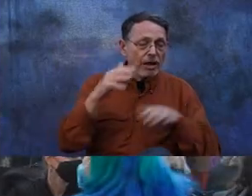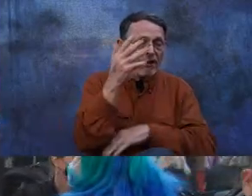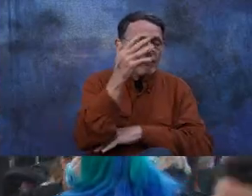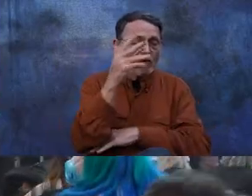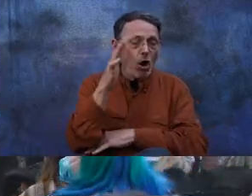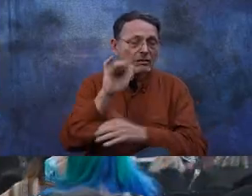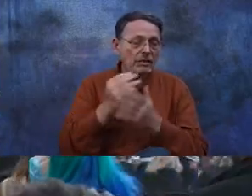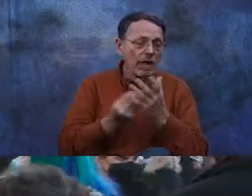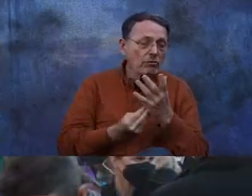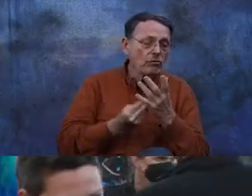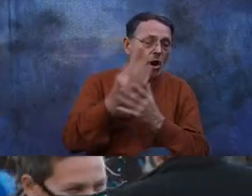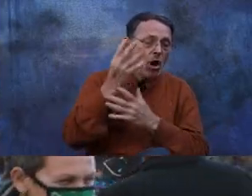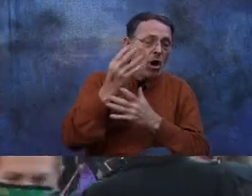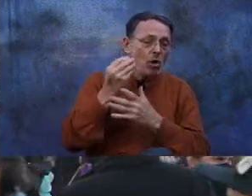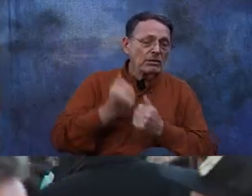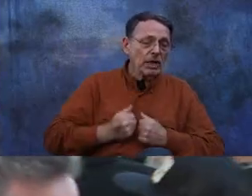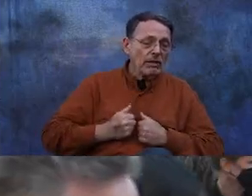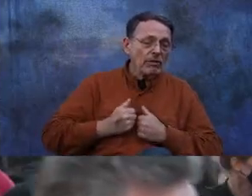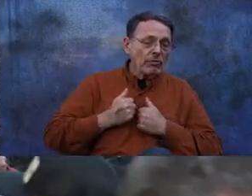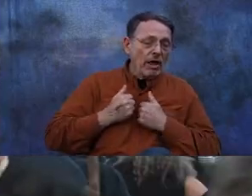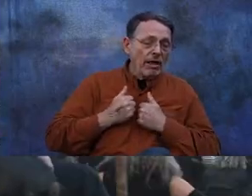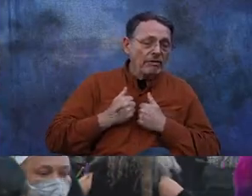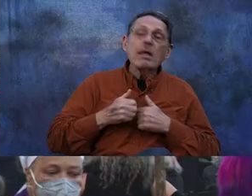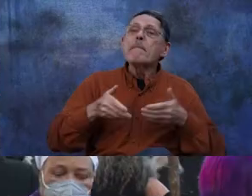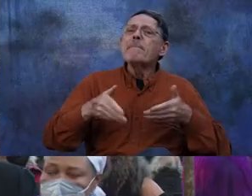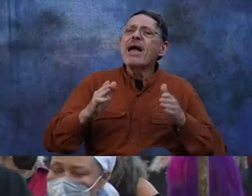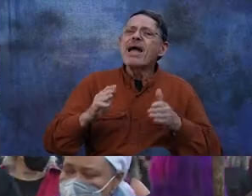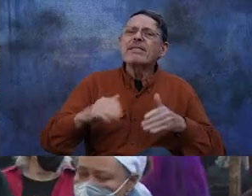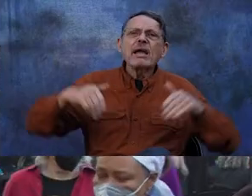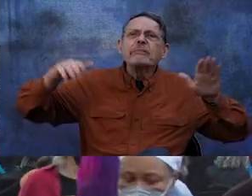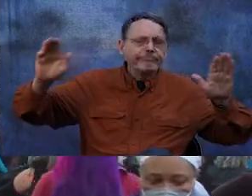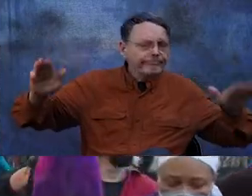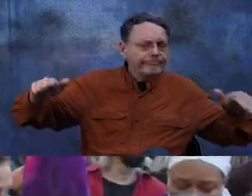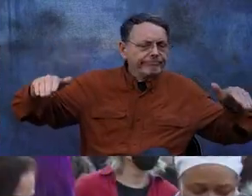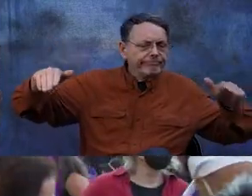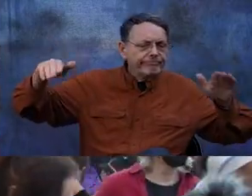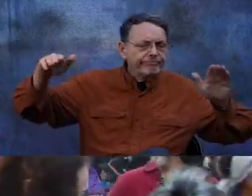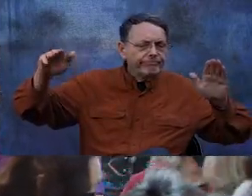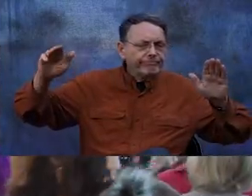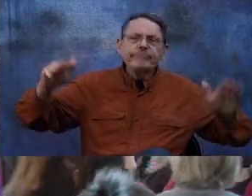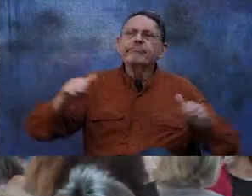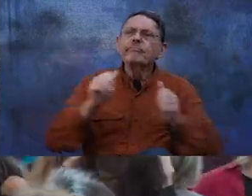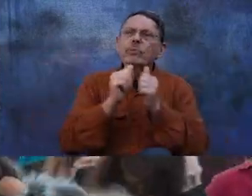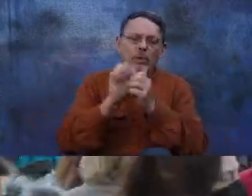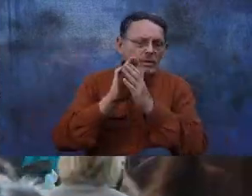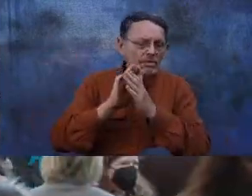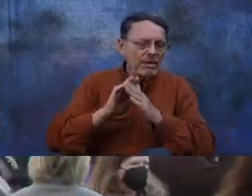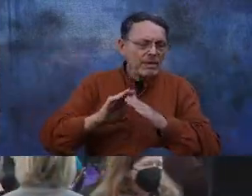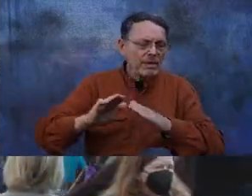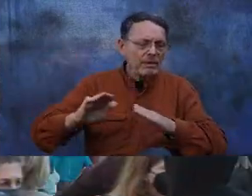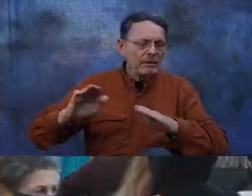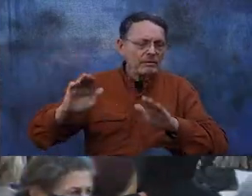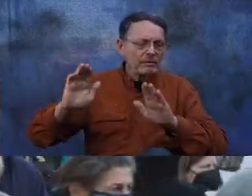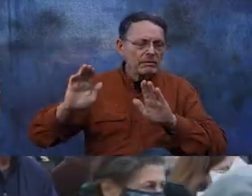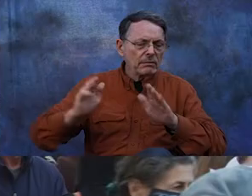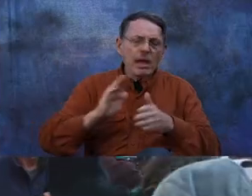rainforest that grows and thrives. May they take wing in